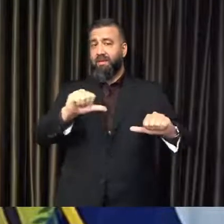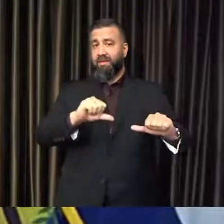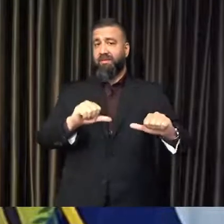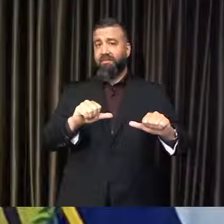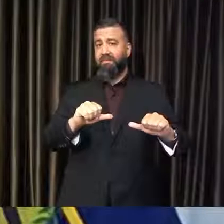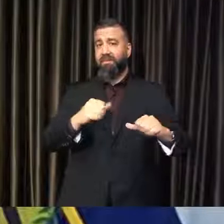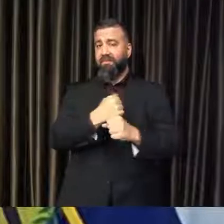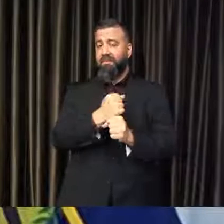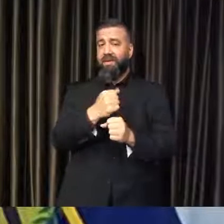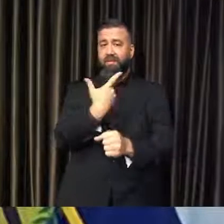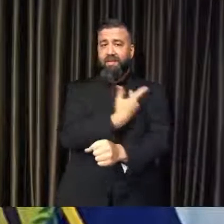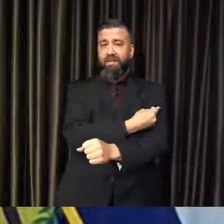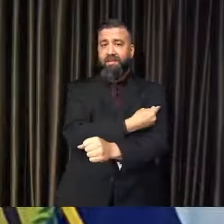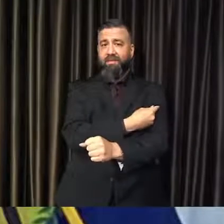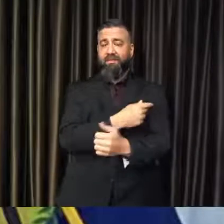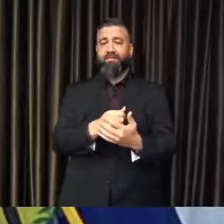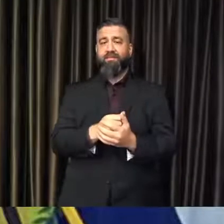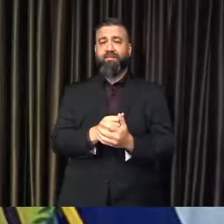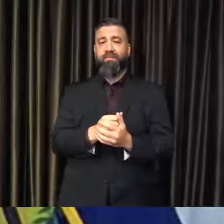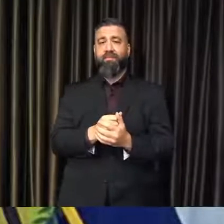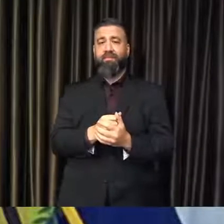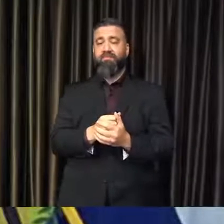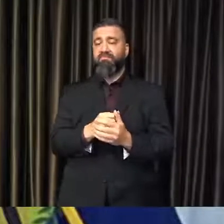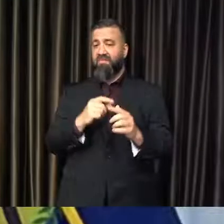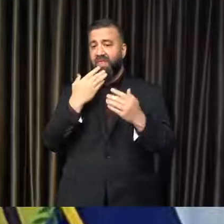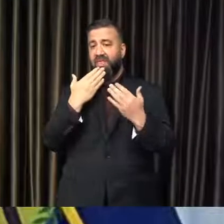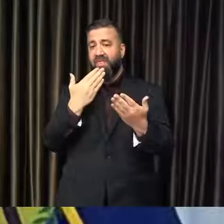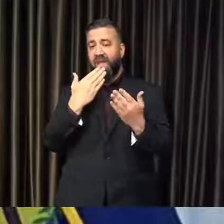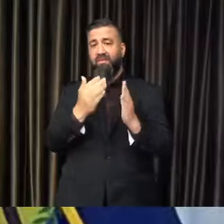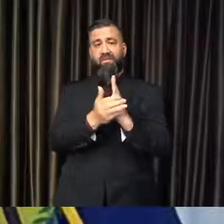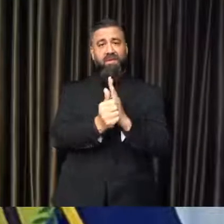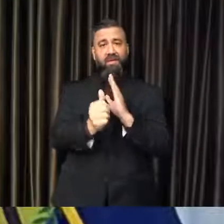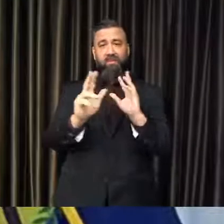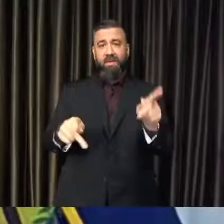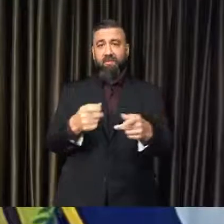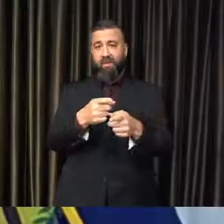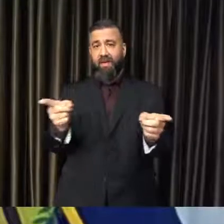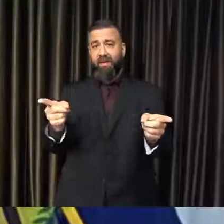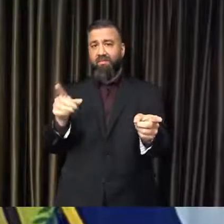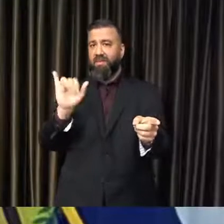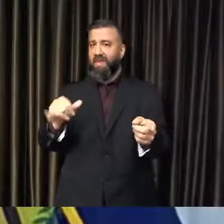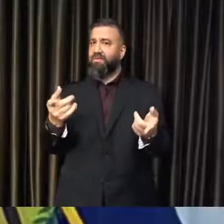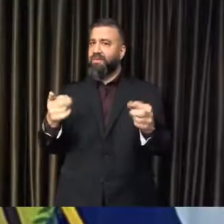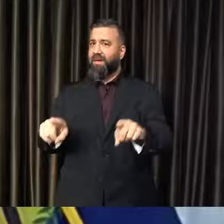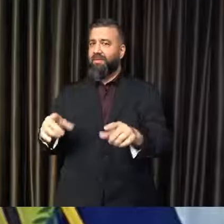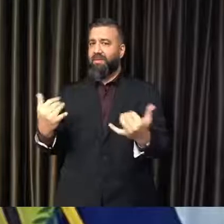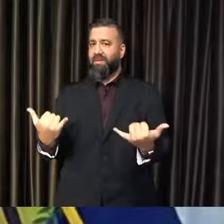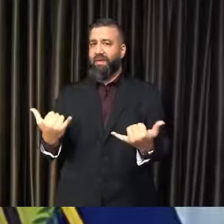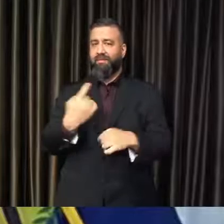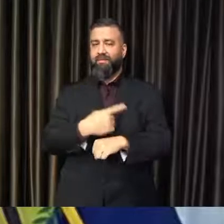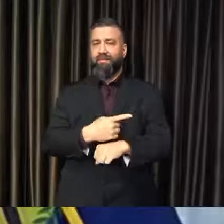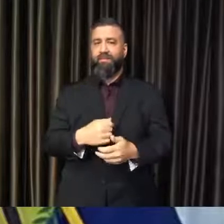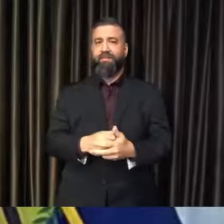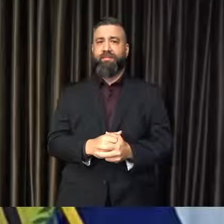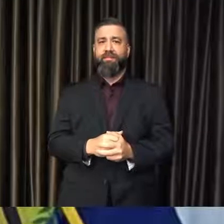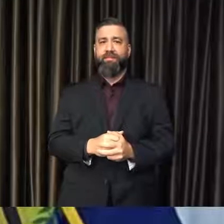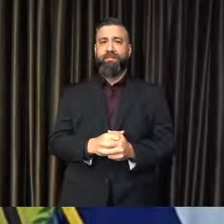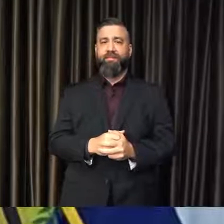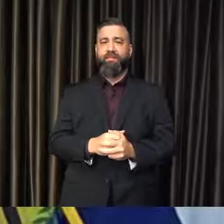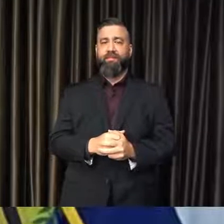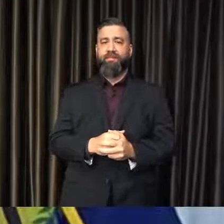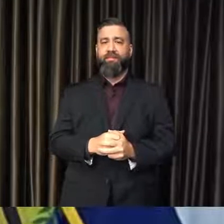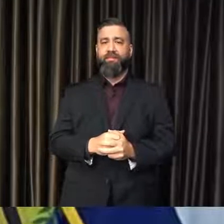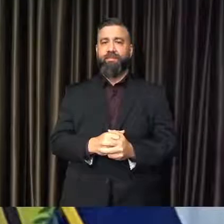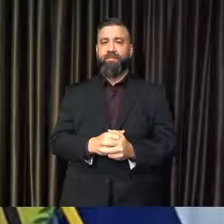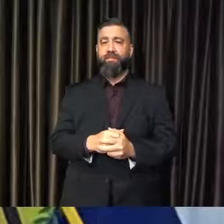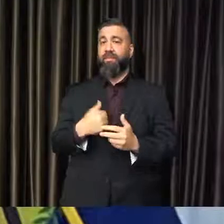become widely available. But thanks to the talented teams at Pfizer, that's exactly where we are today. We